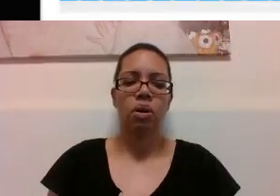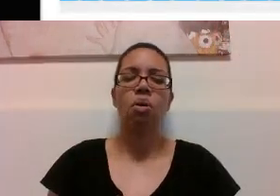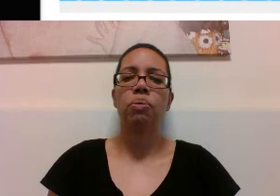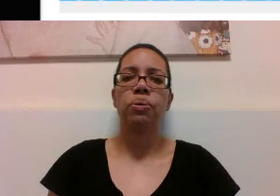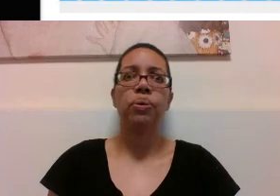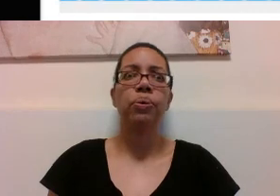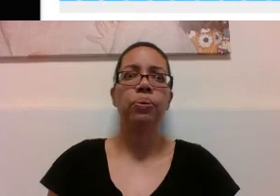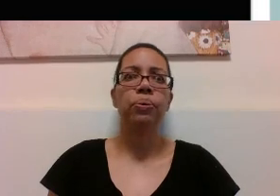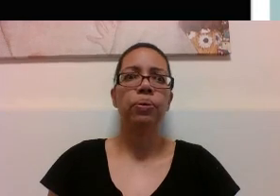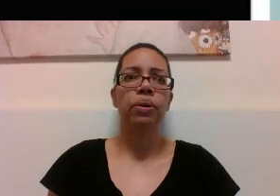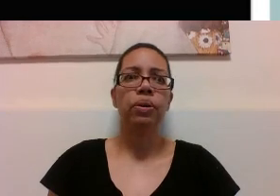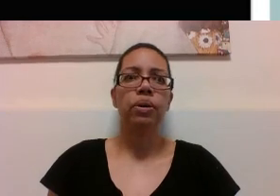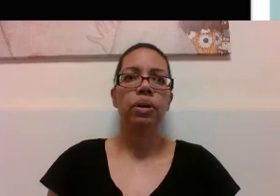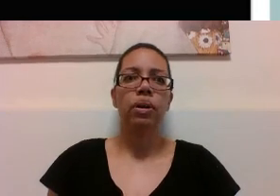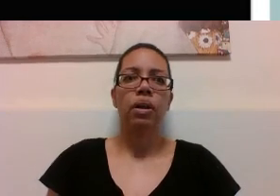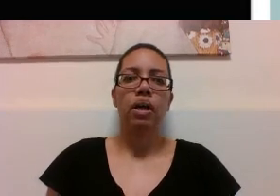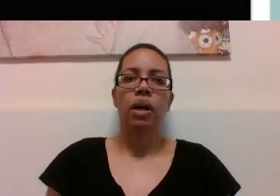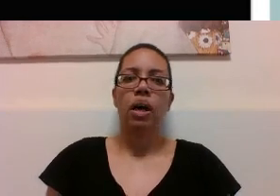crashed. Oh no!